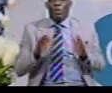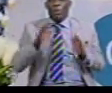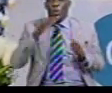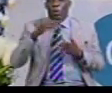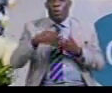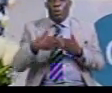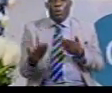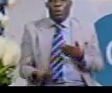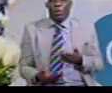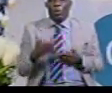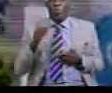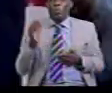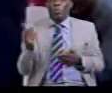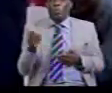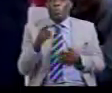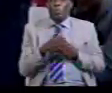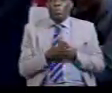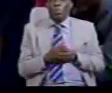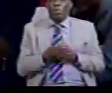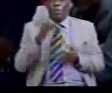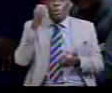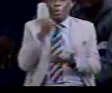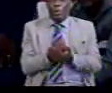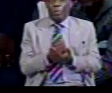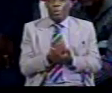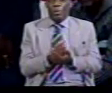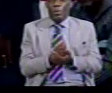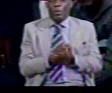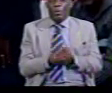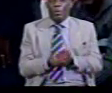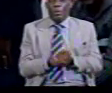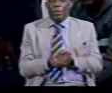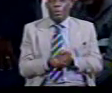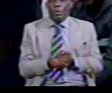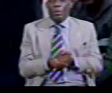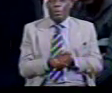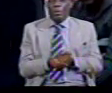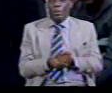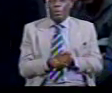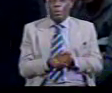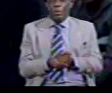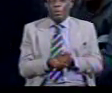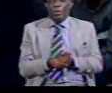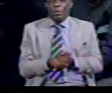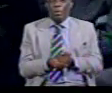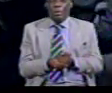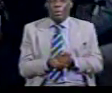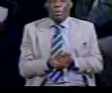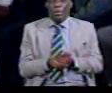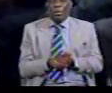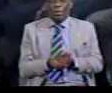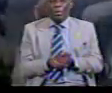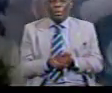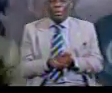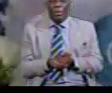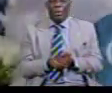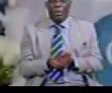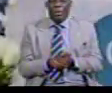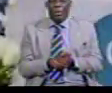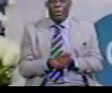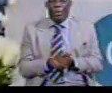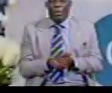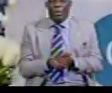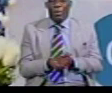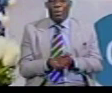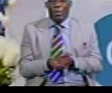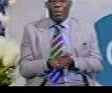la bienvenue. Amen. Amen. So some of our pastors are down there. Certains de nos pasteurs sont assis là. Because